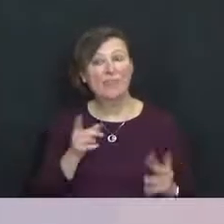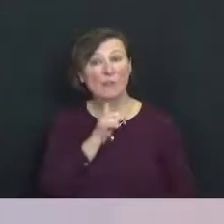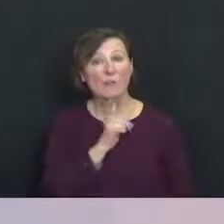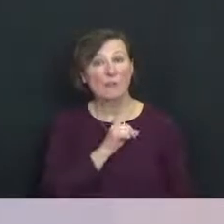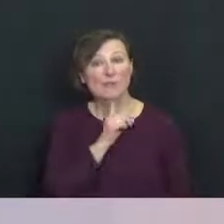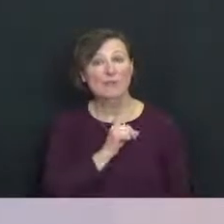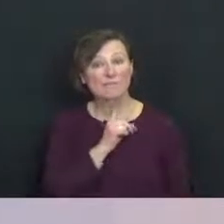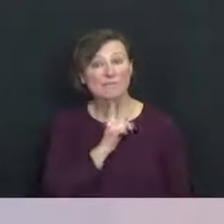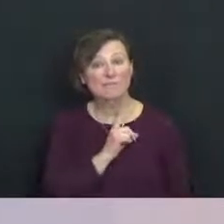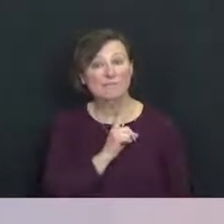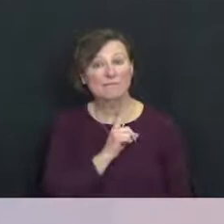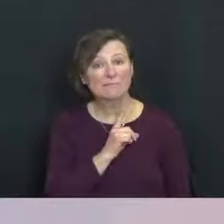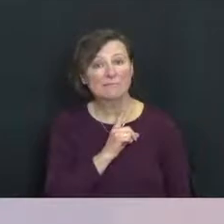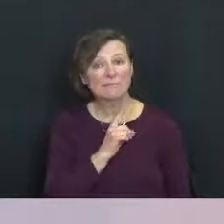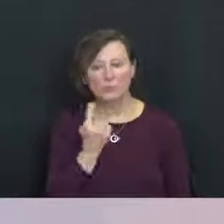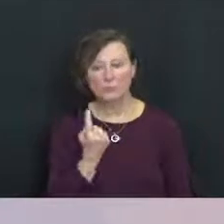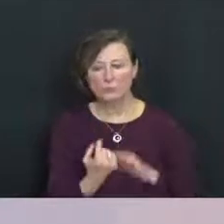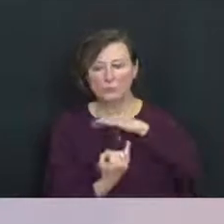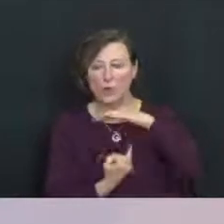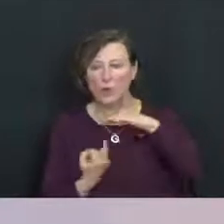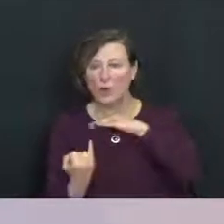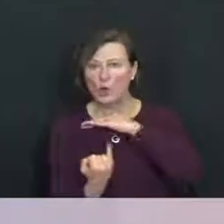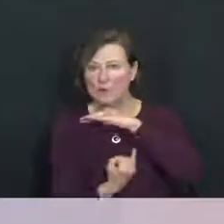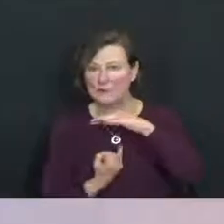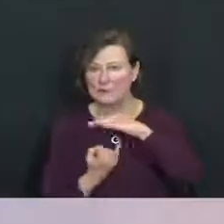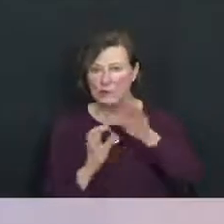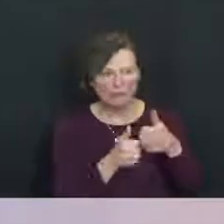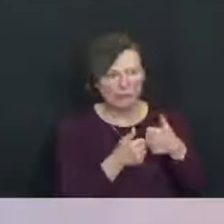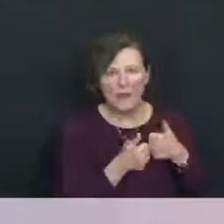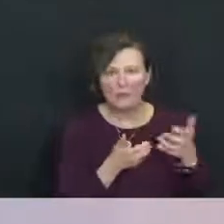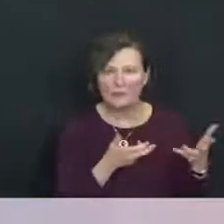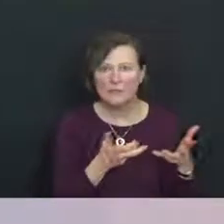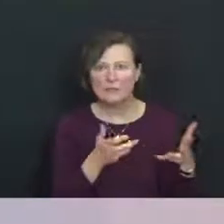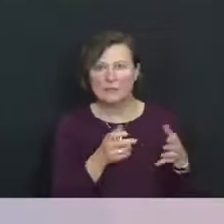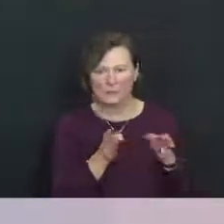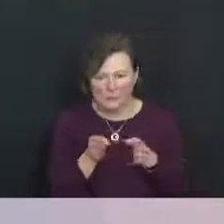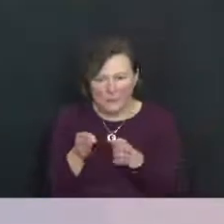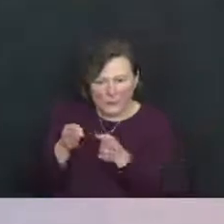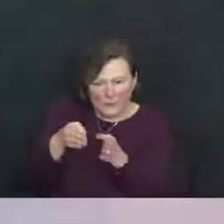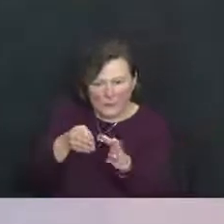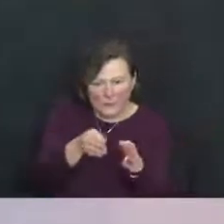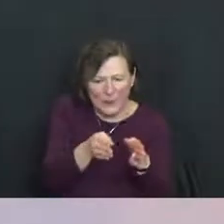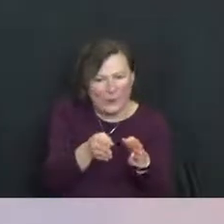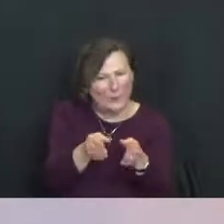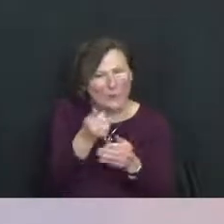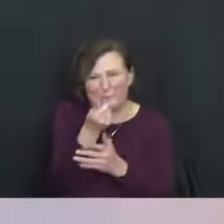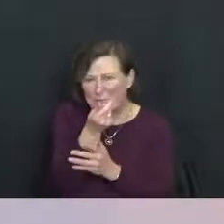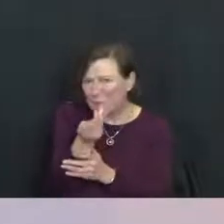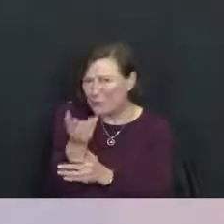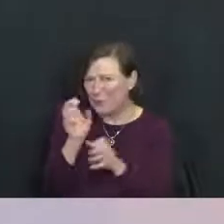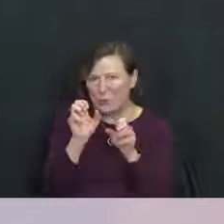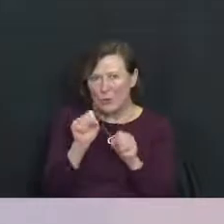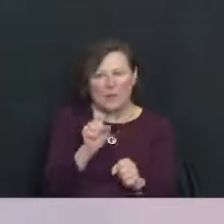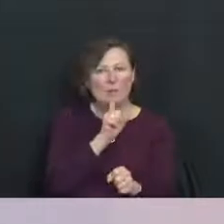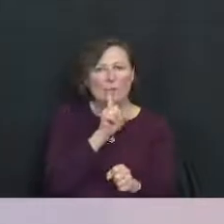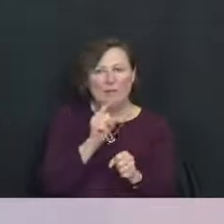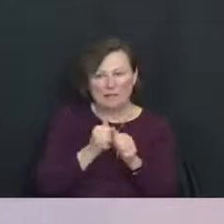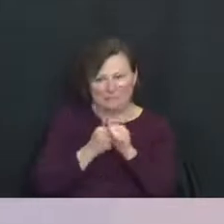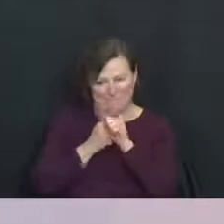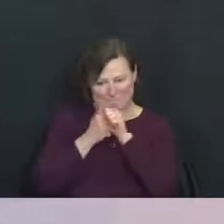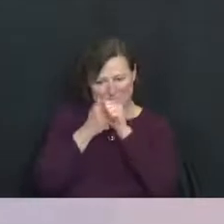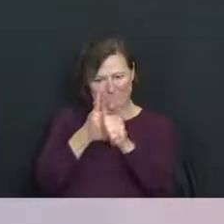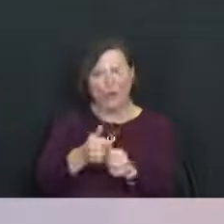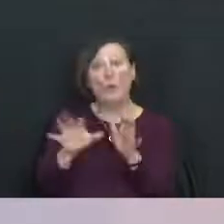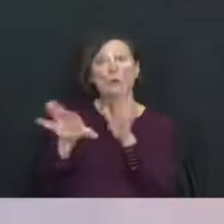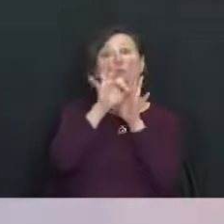It's solitary, it was challenging. It was a narrow path which only a few could choose to undertake, or would even